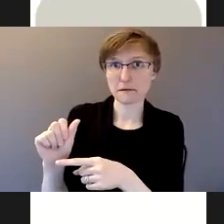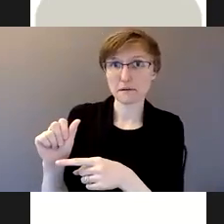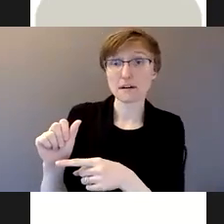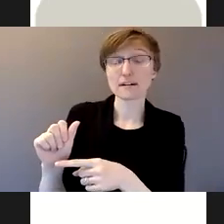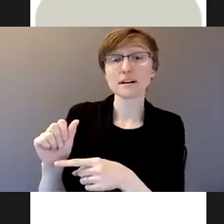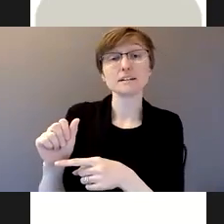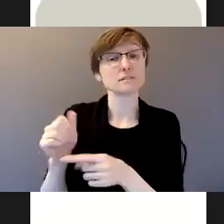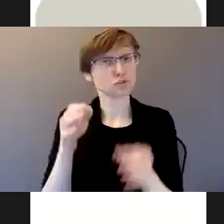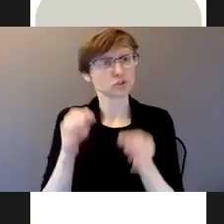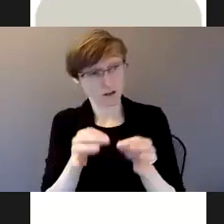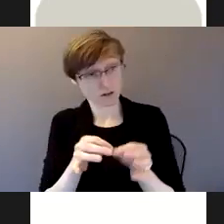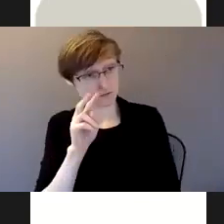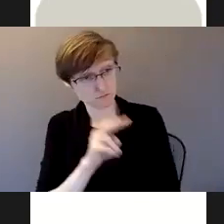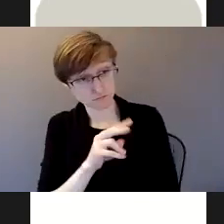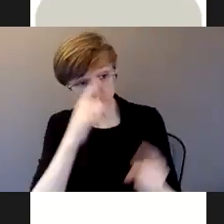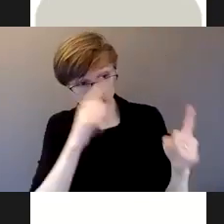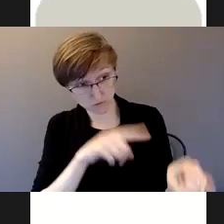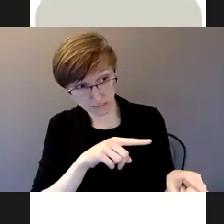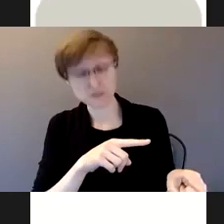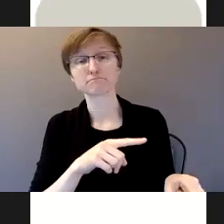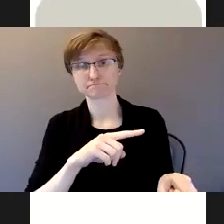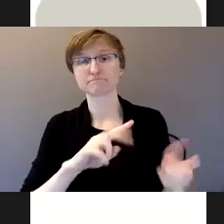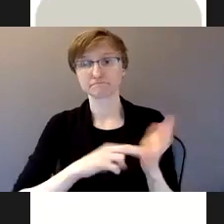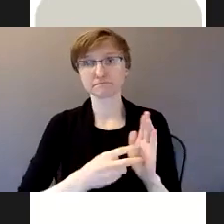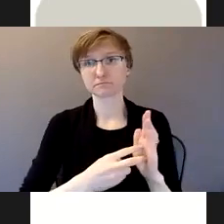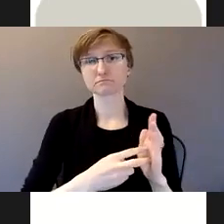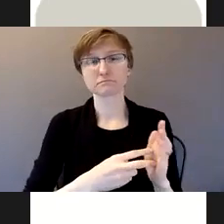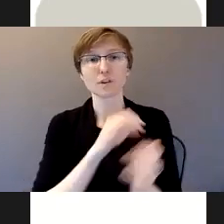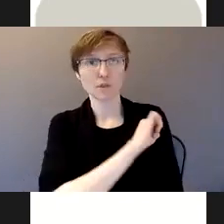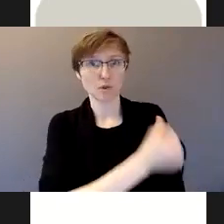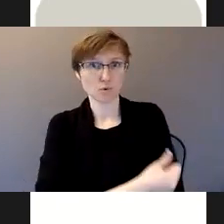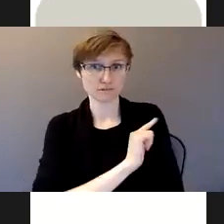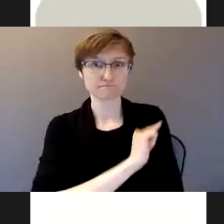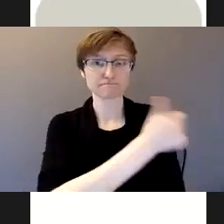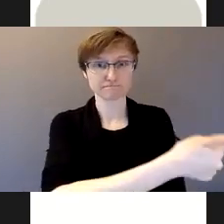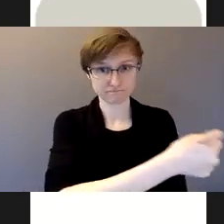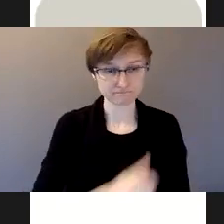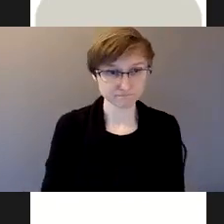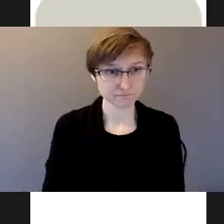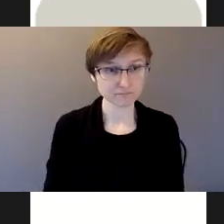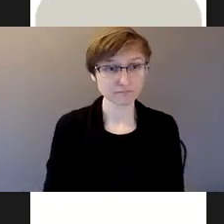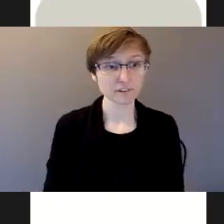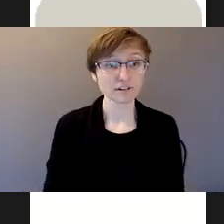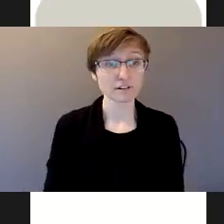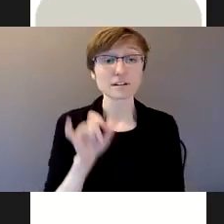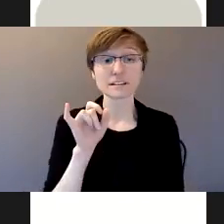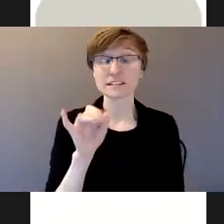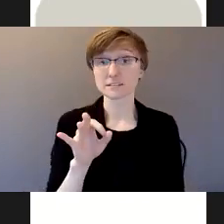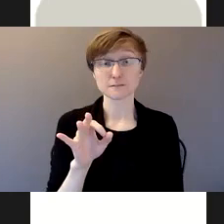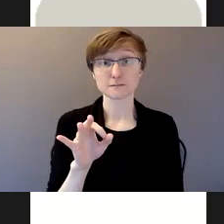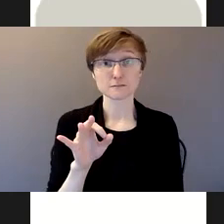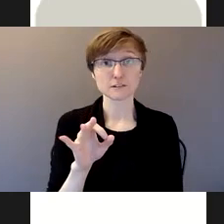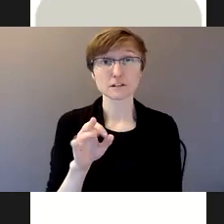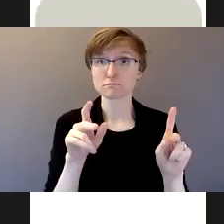someone is assessed under Section 16 or Section 15 of the Substitute Decisions Act, and someone comes forward with a valid power of attorney for